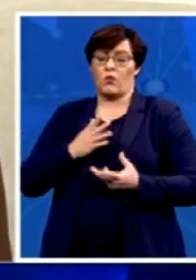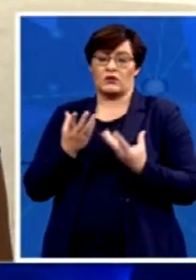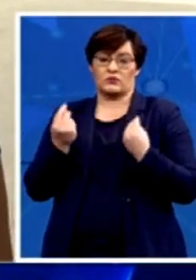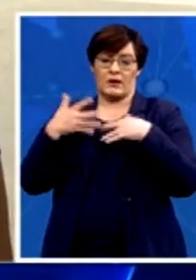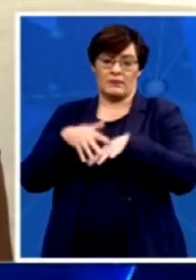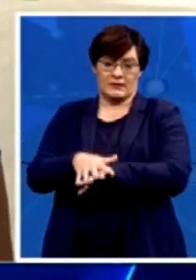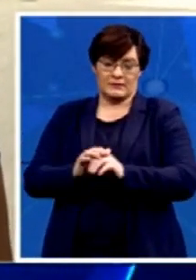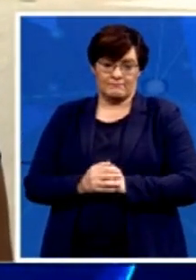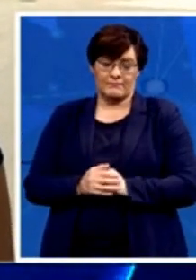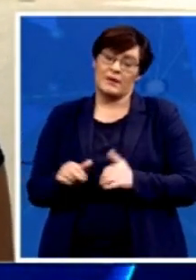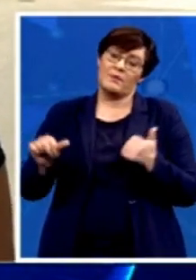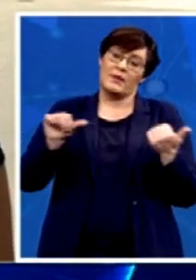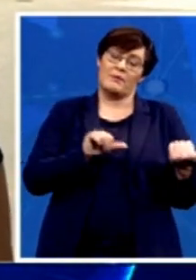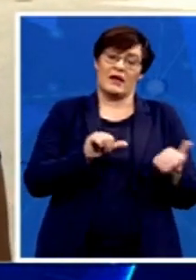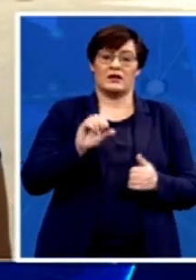studio.